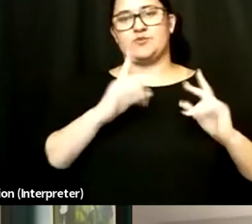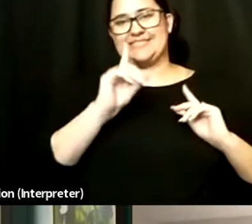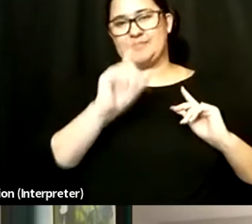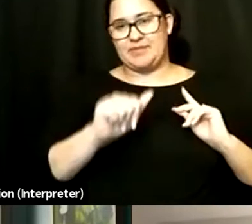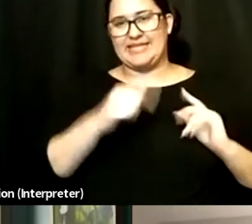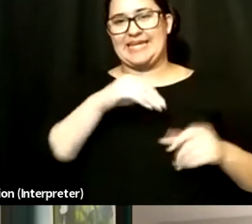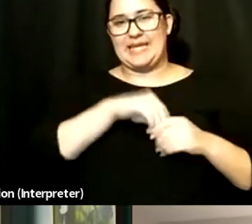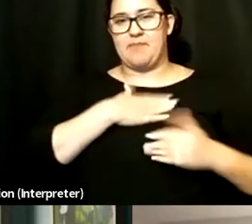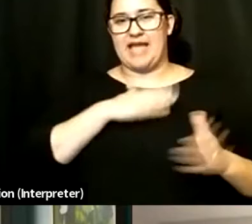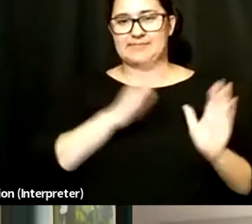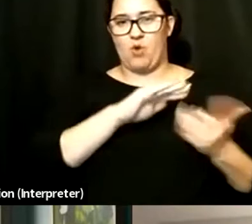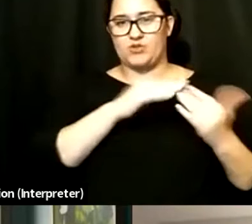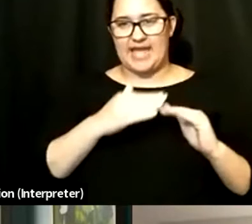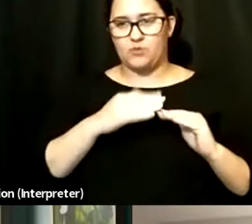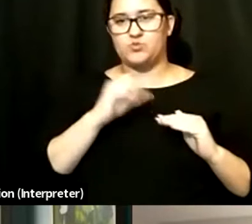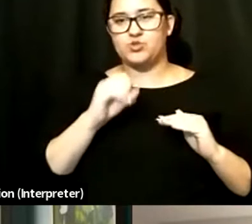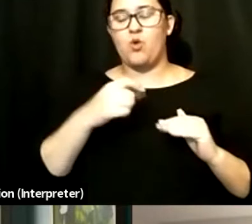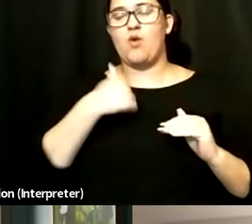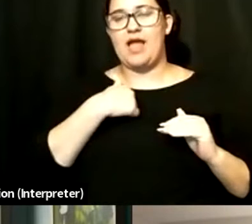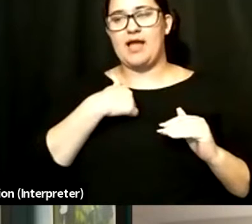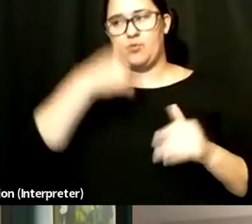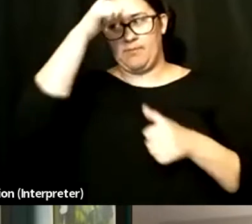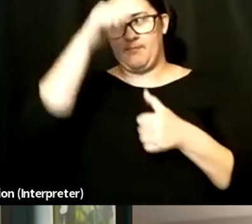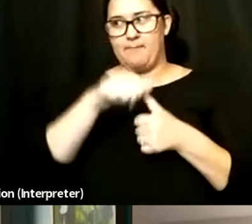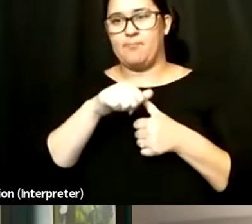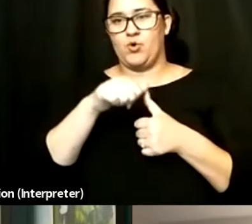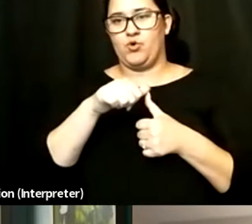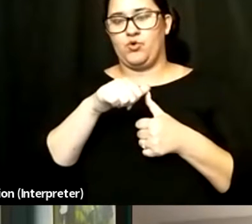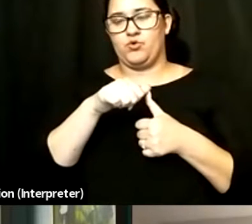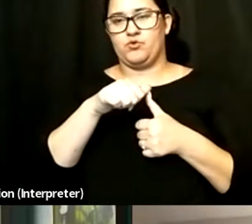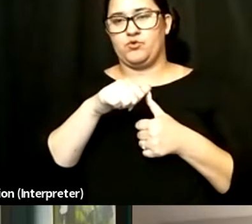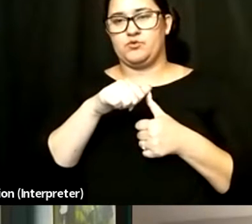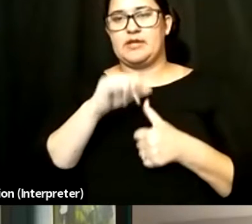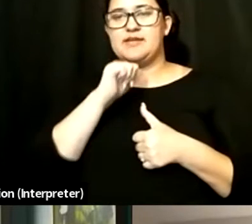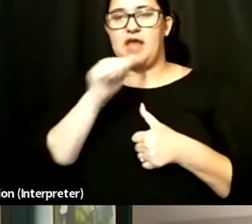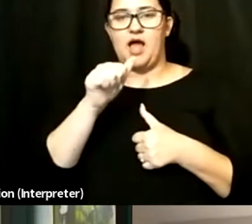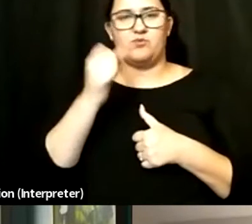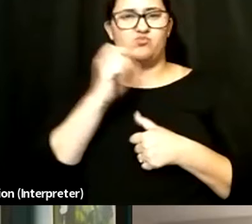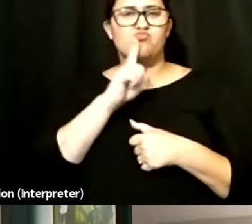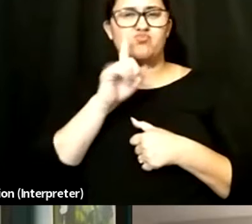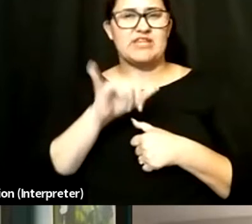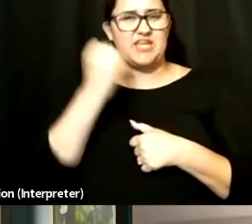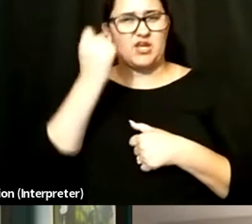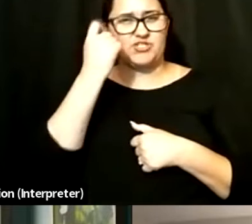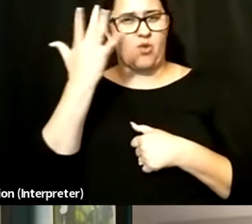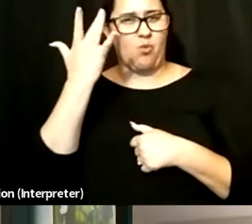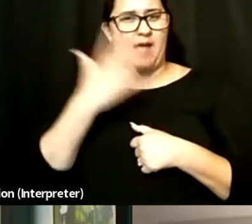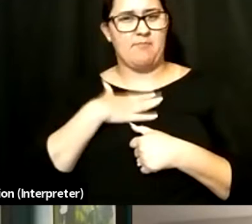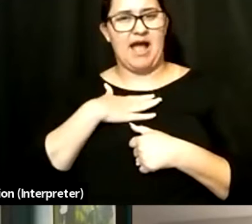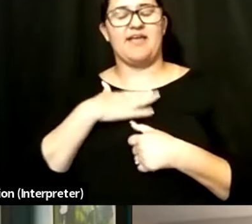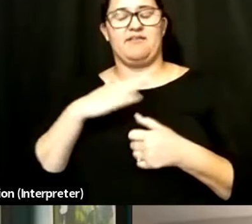small town. And so I remember not understanding why my friends in power